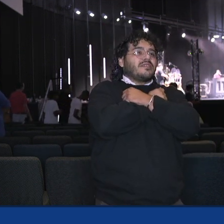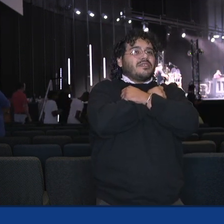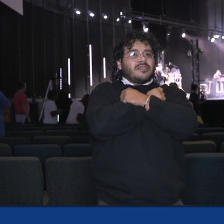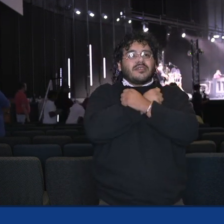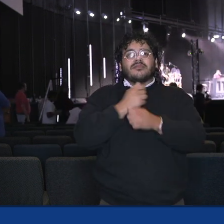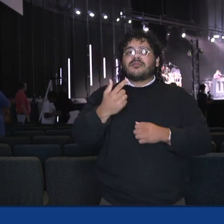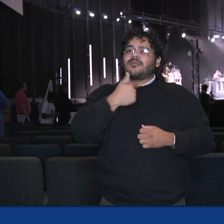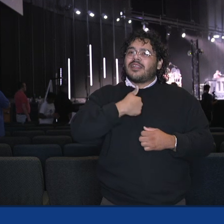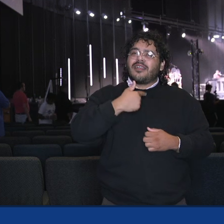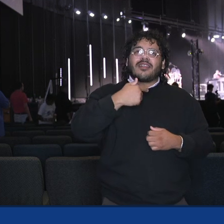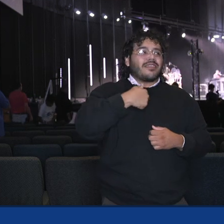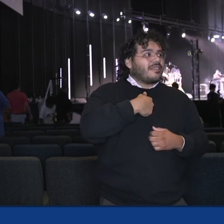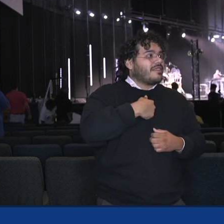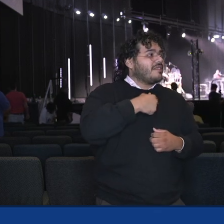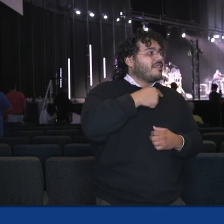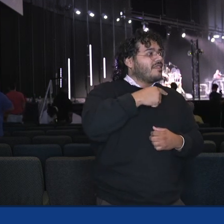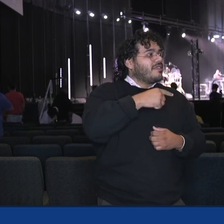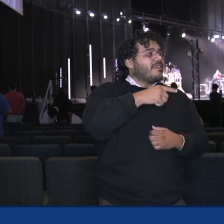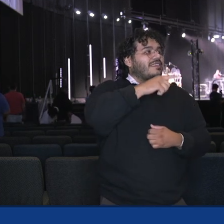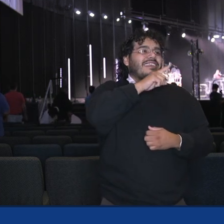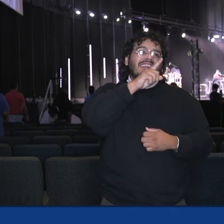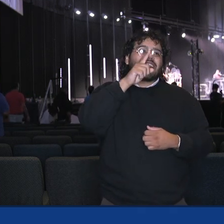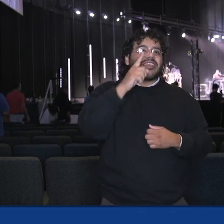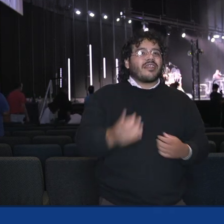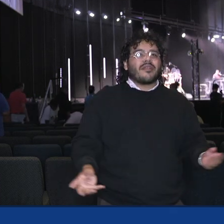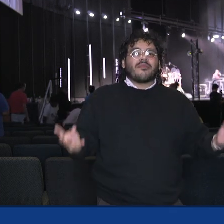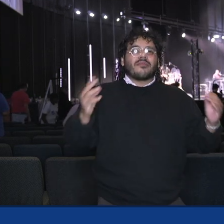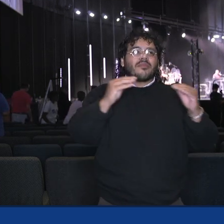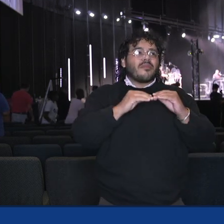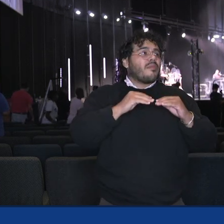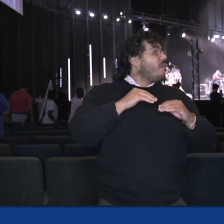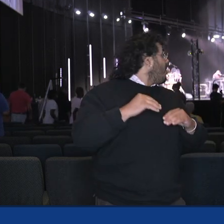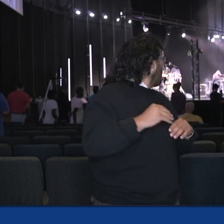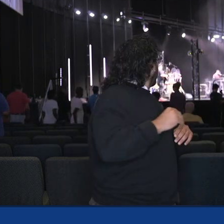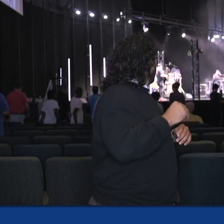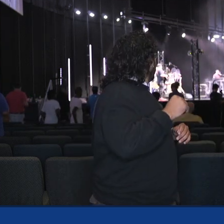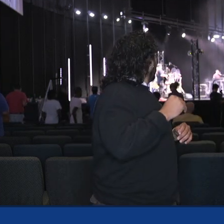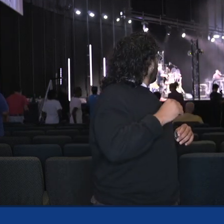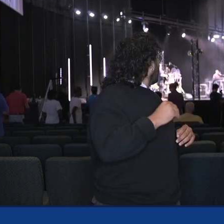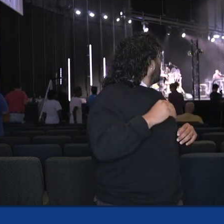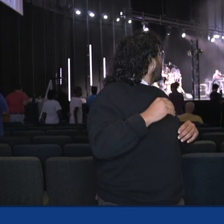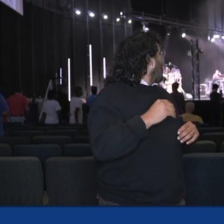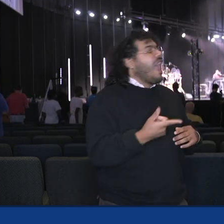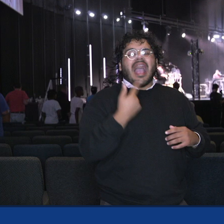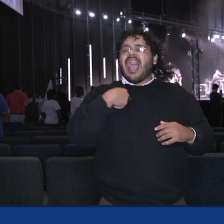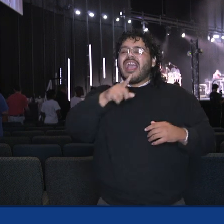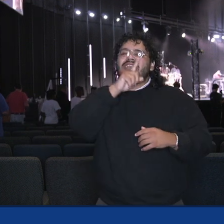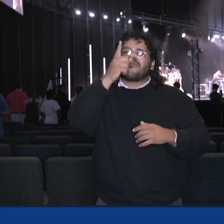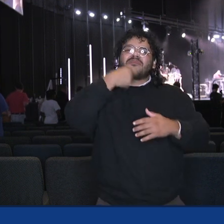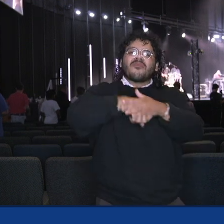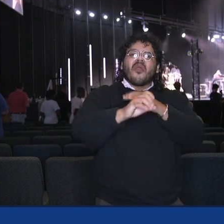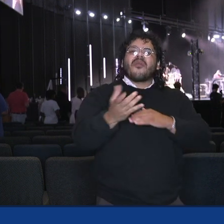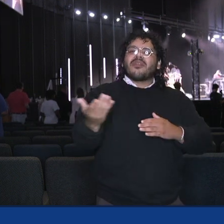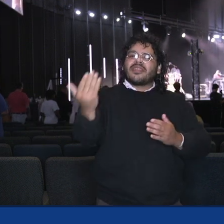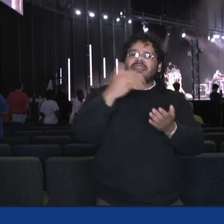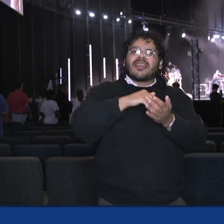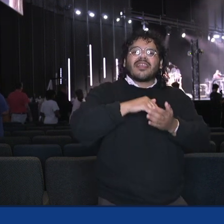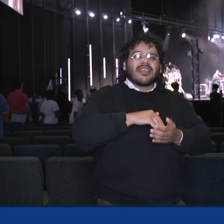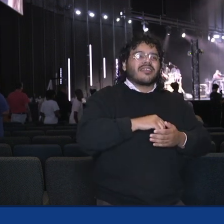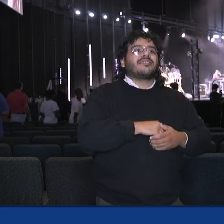love, I am born again. I am born